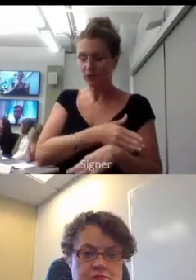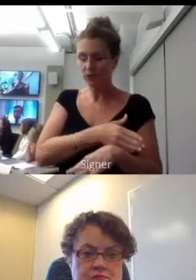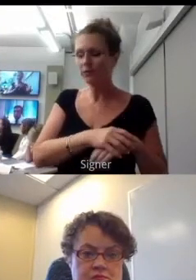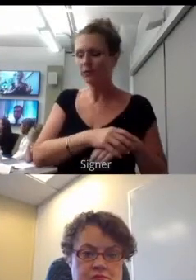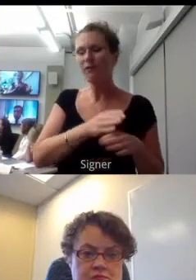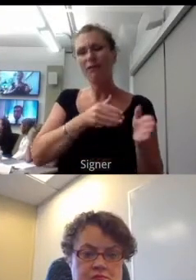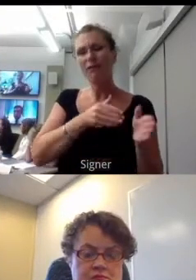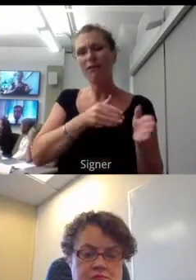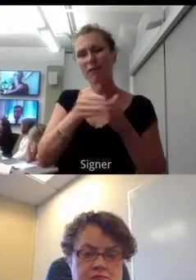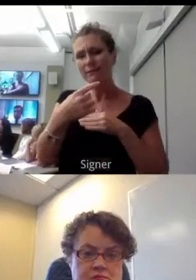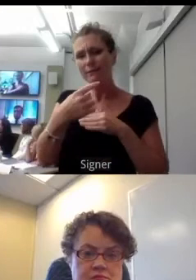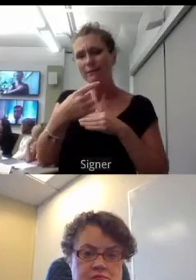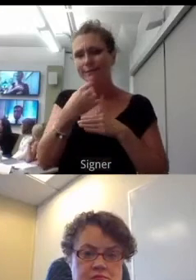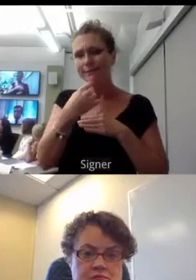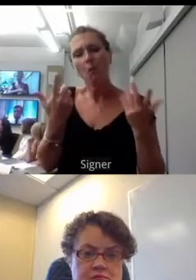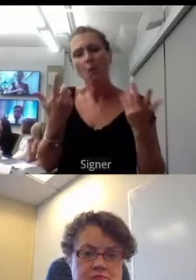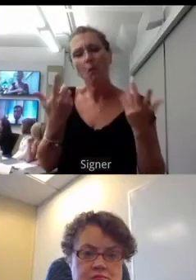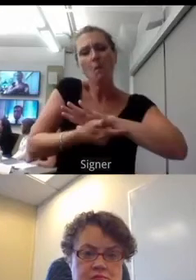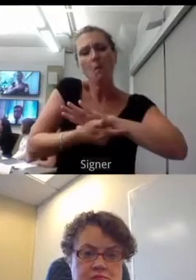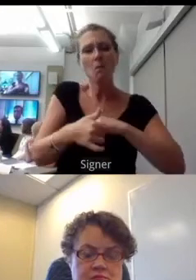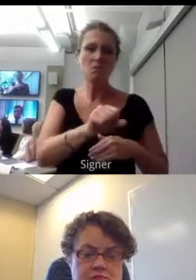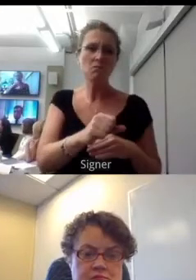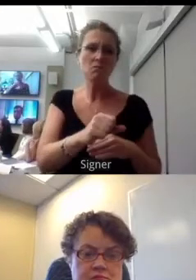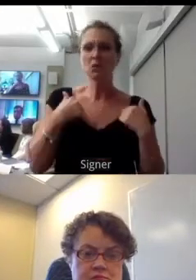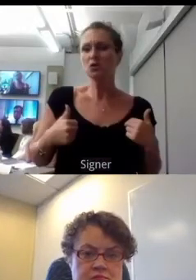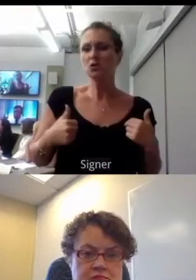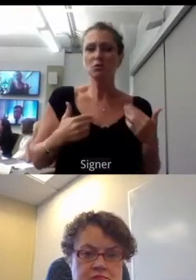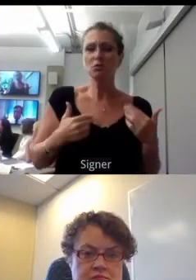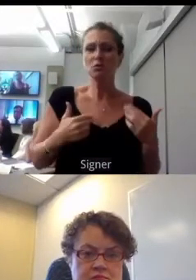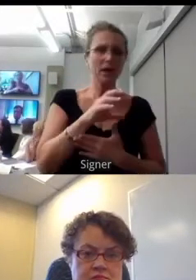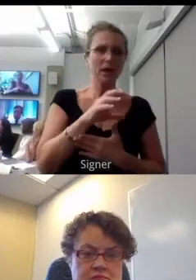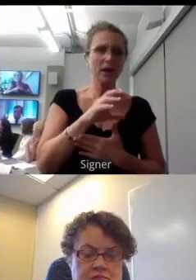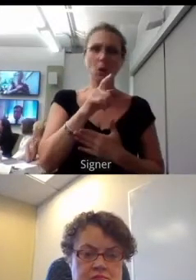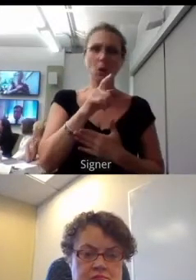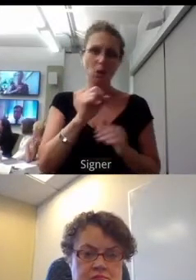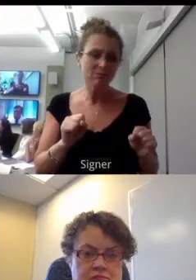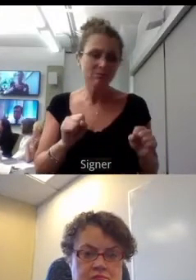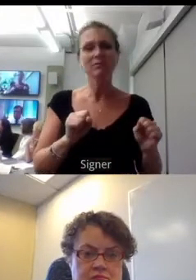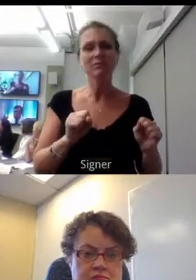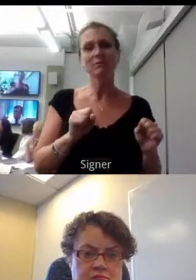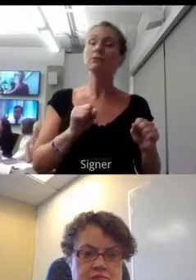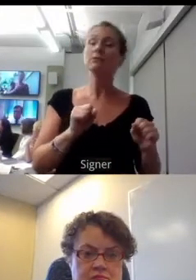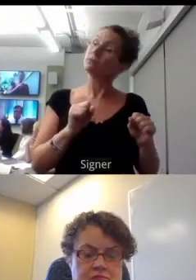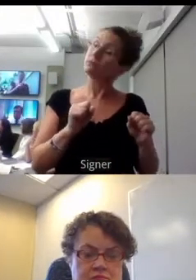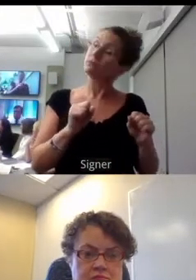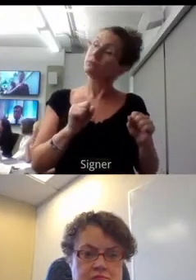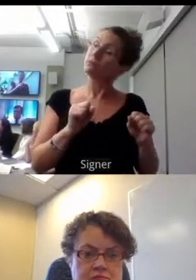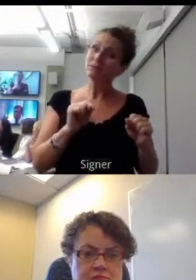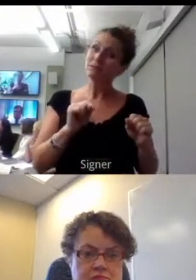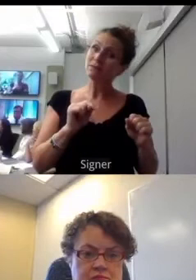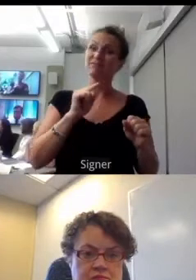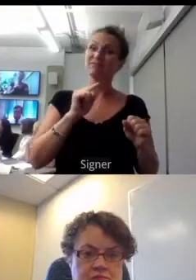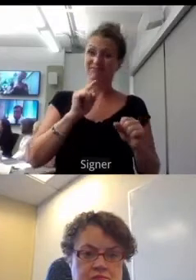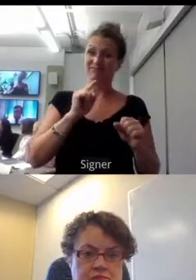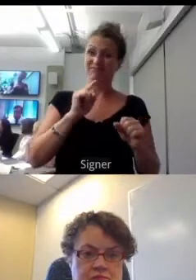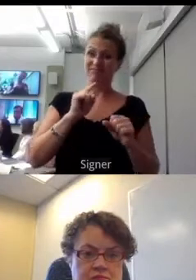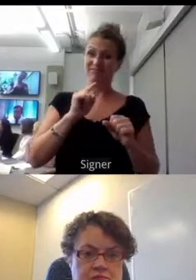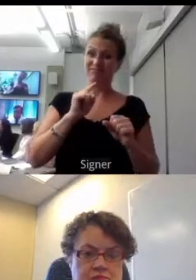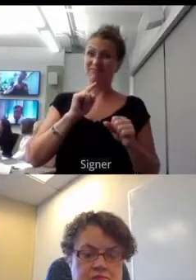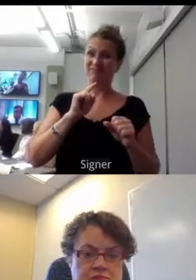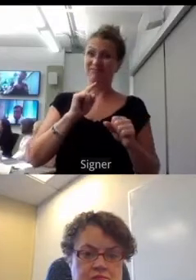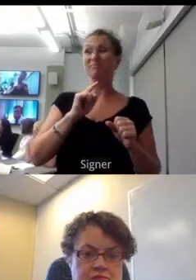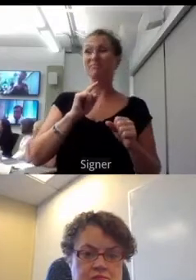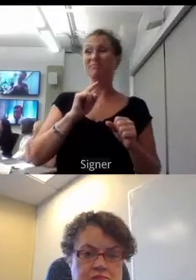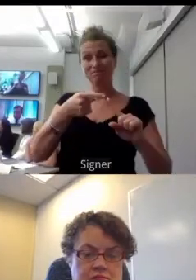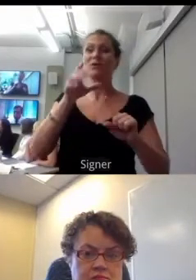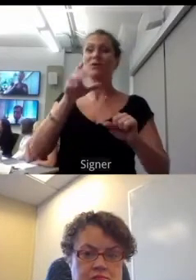rights codes and so on and so forth, but we're really talking about a cultural change here, an attitudinal change. And so one